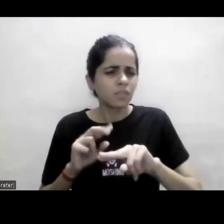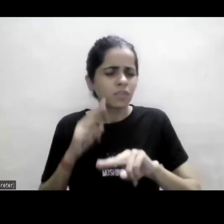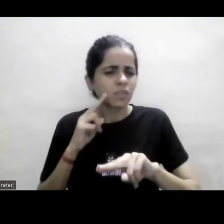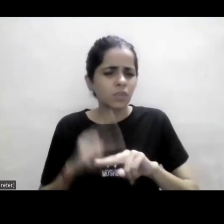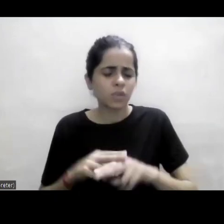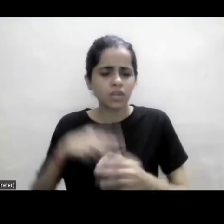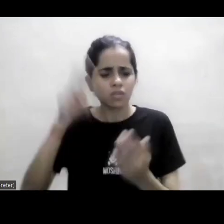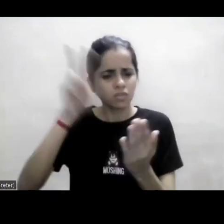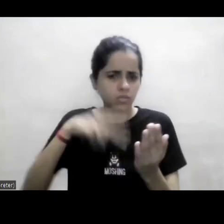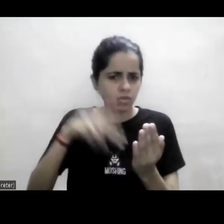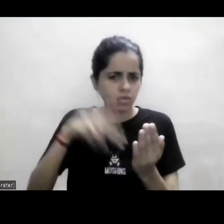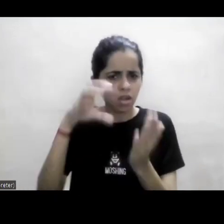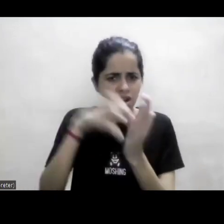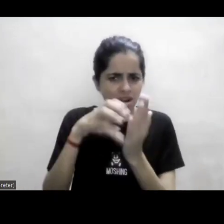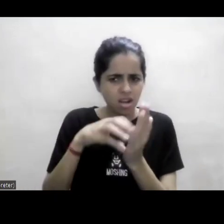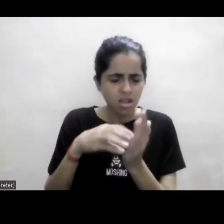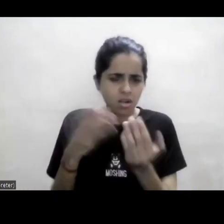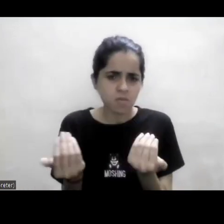reading,